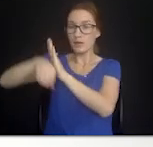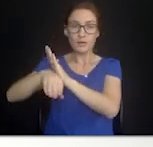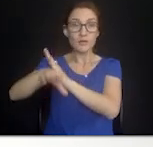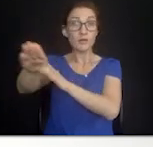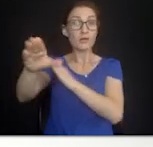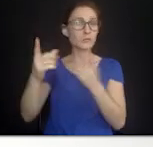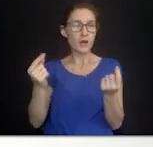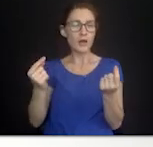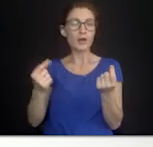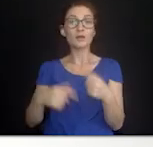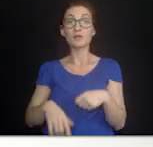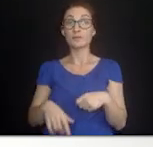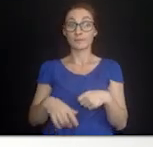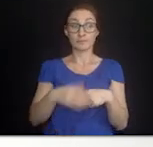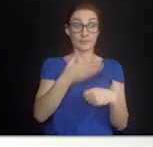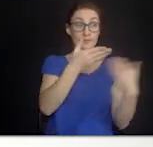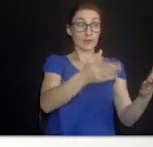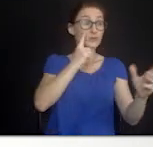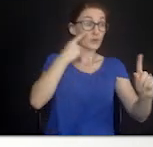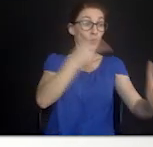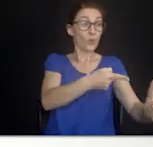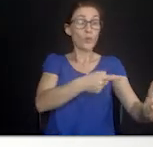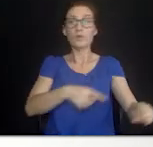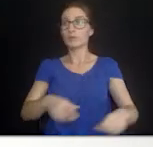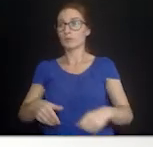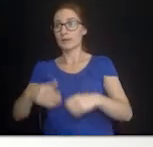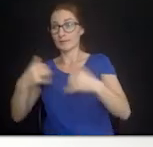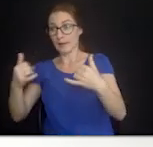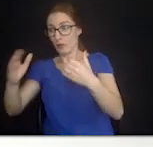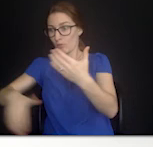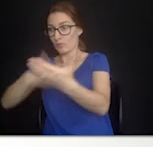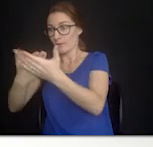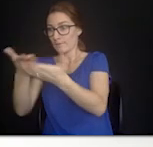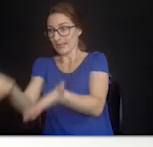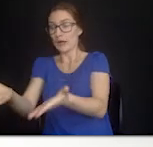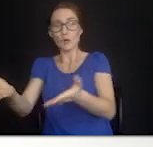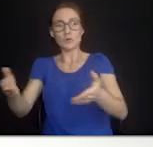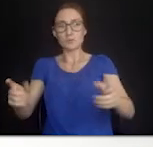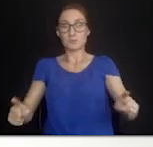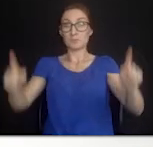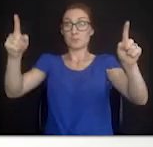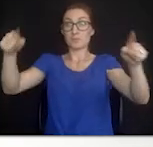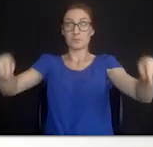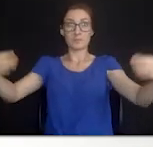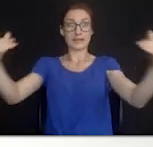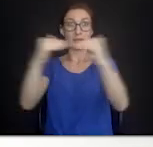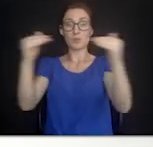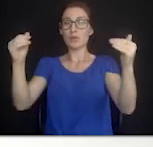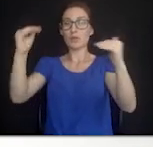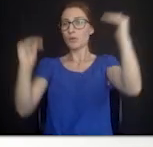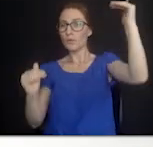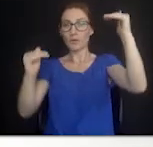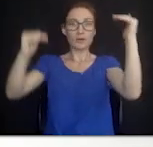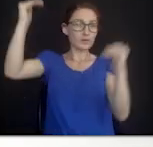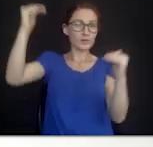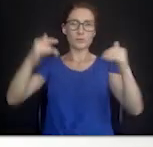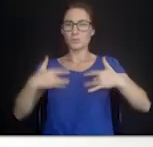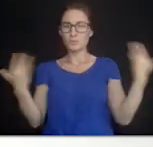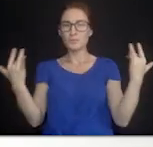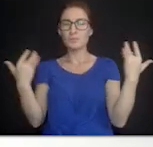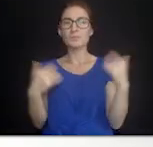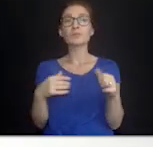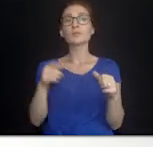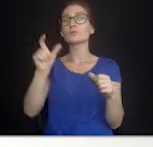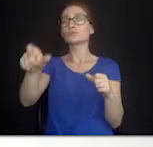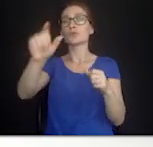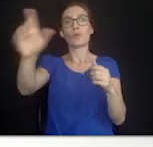was going to be, here's where I am, how far off am I, or how close am I, right? So that I have a place that is always organized, always up